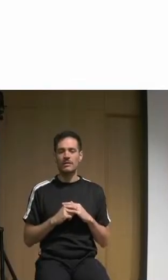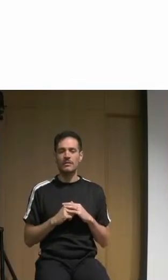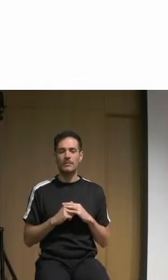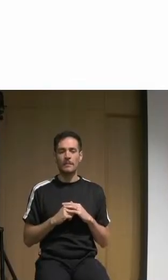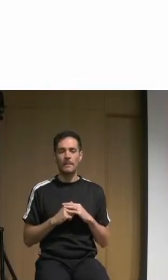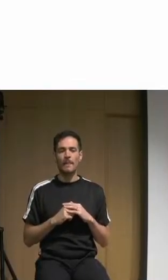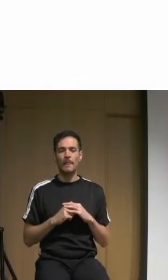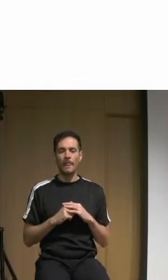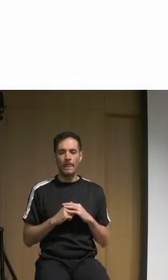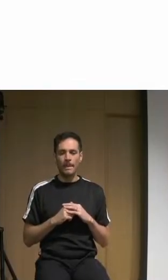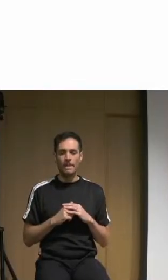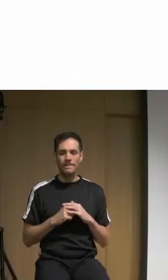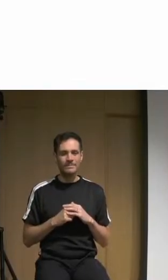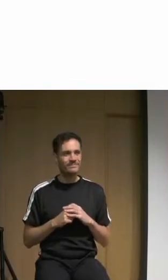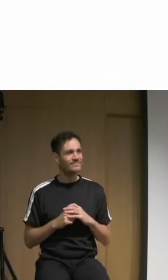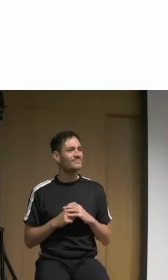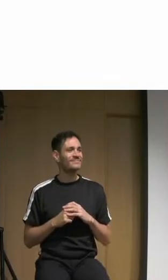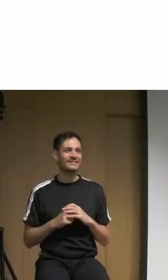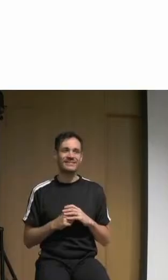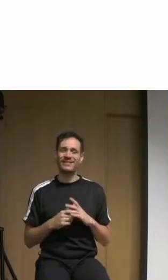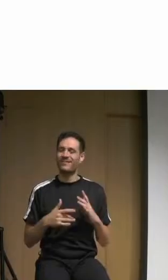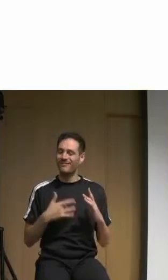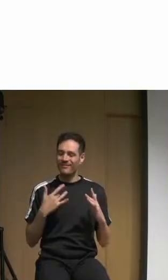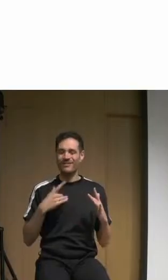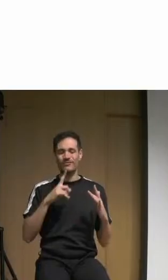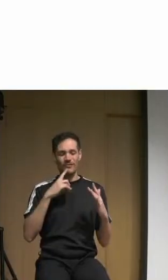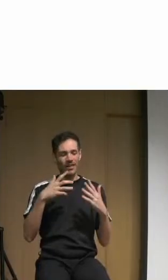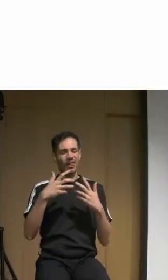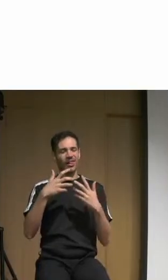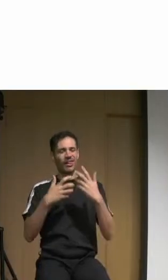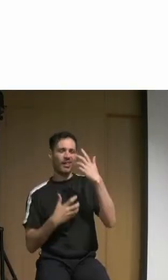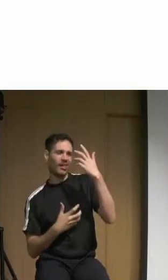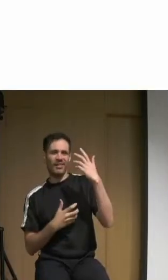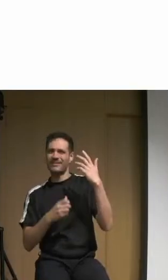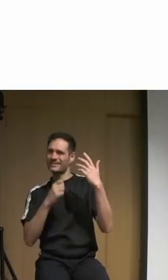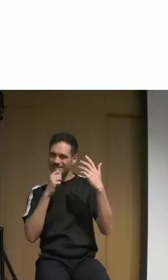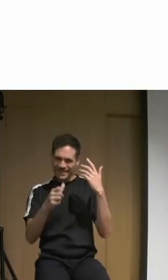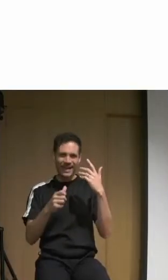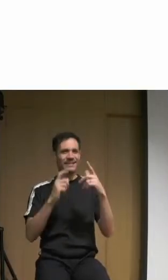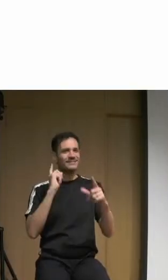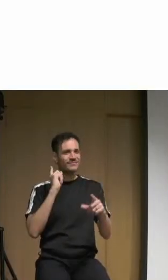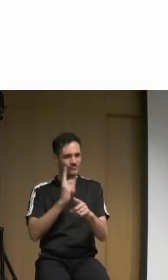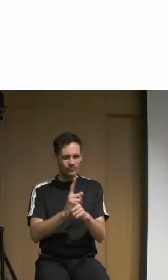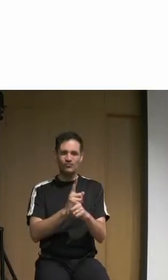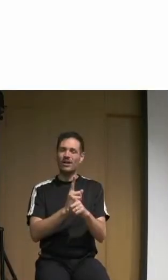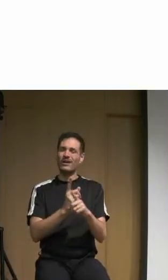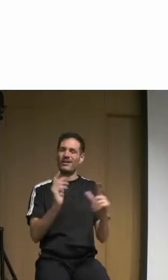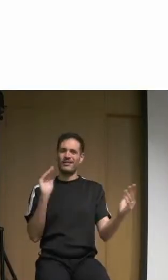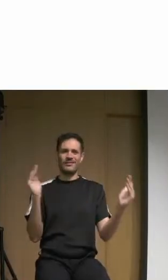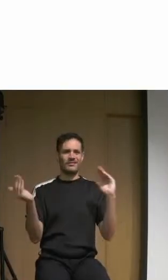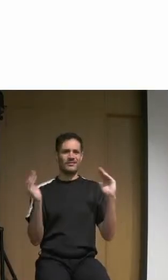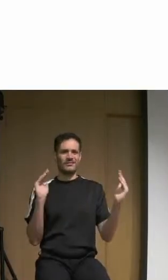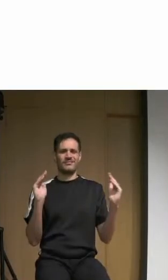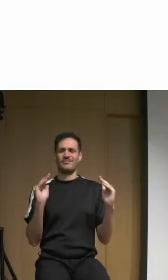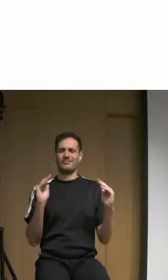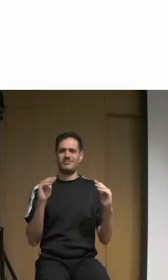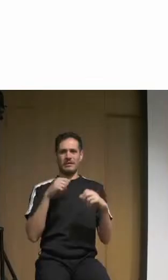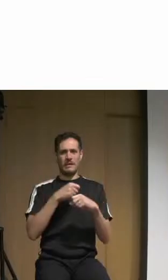It is such an inaccurate representation of the conversation had concerning compensation that it causes me